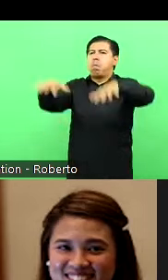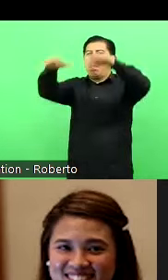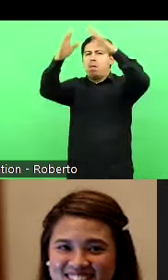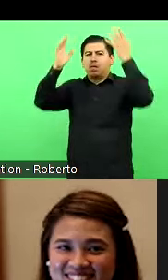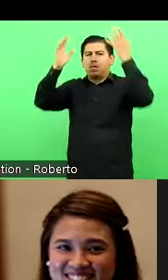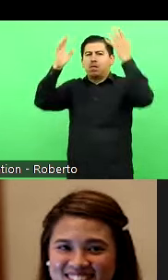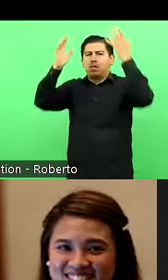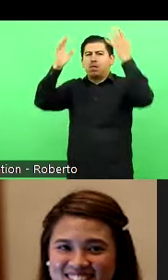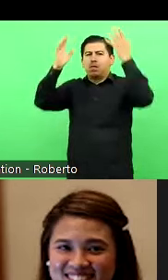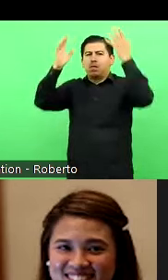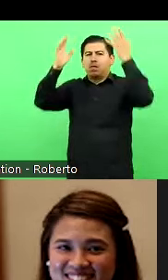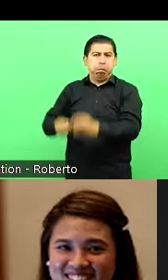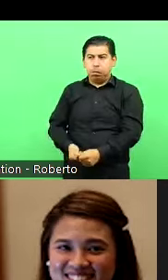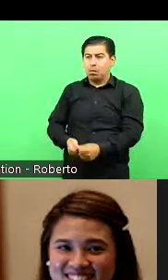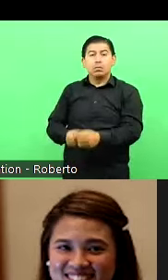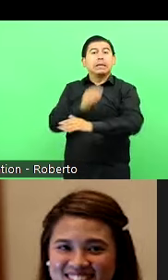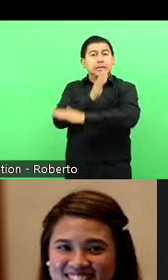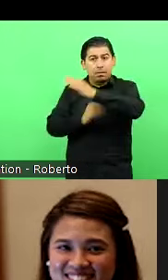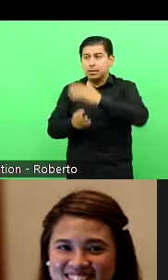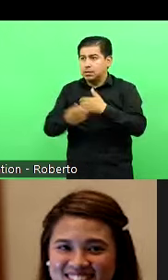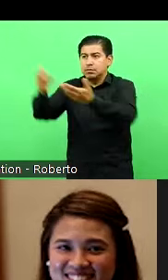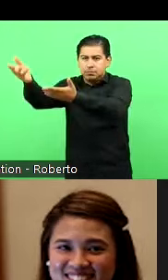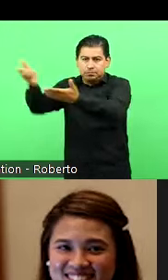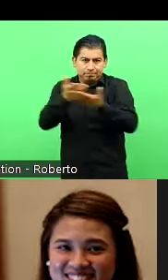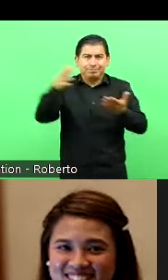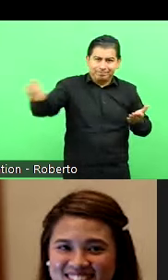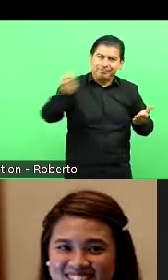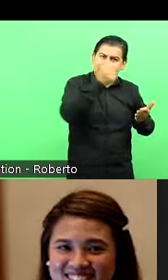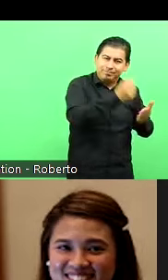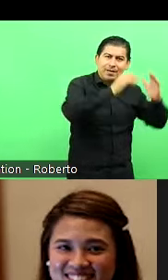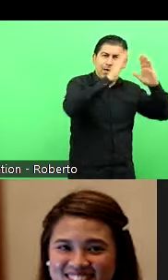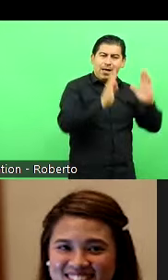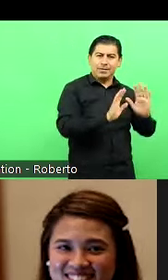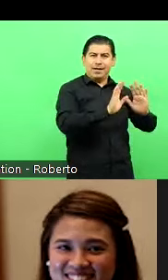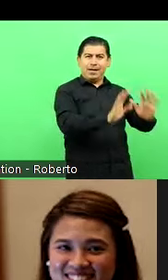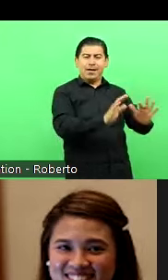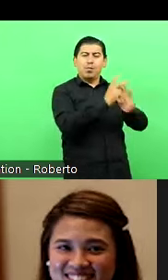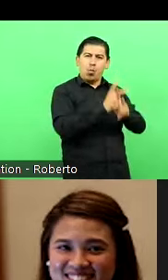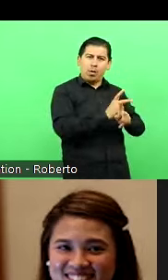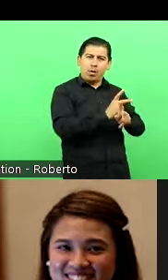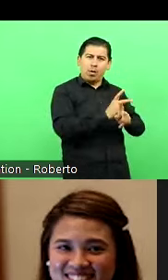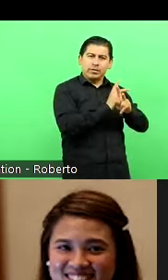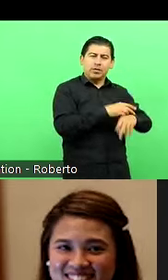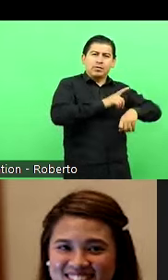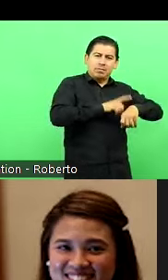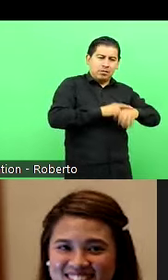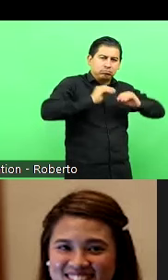in infrastructure resilience. And part of it is that we now realize that our camps